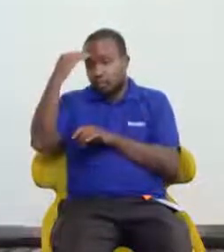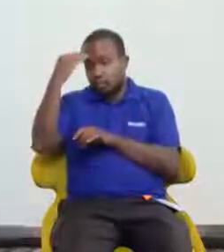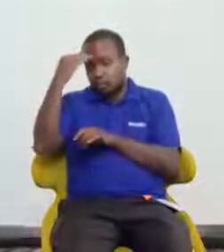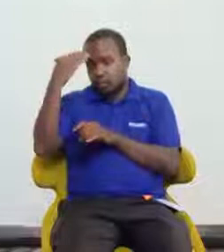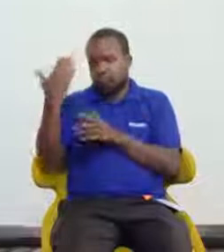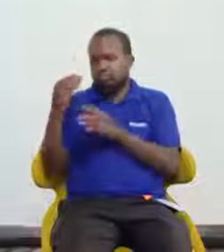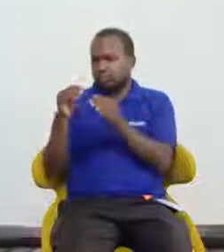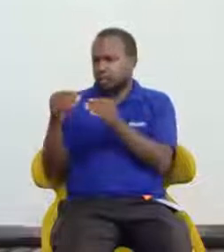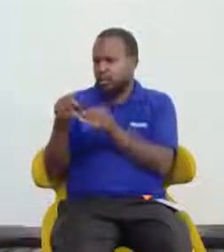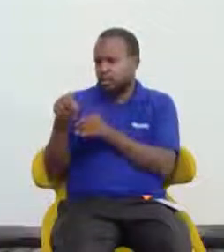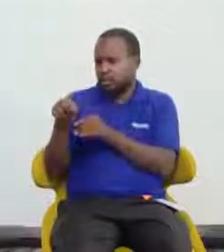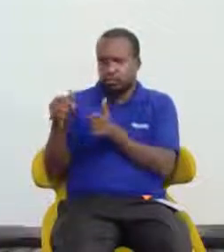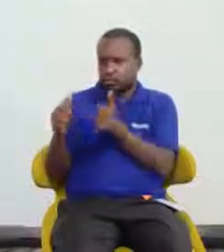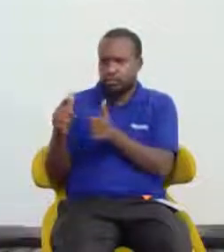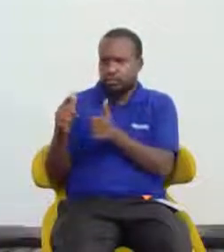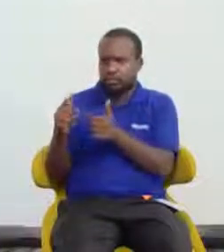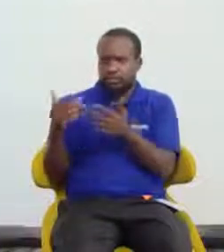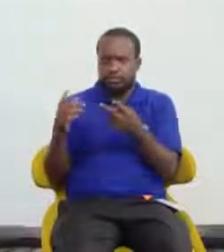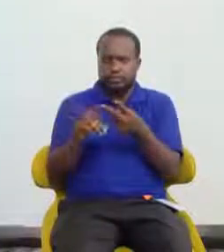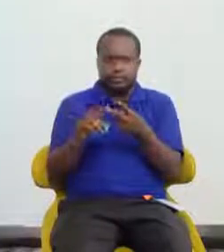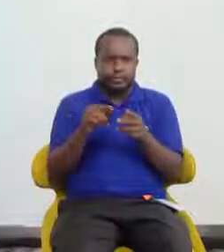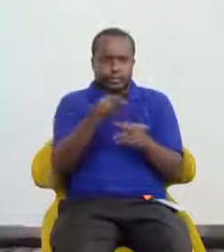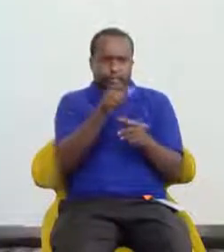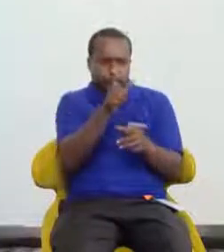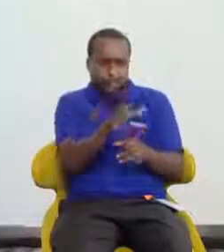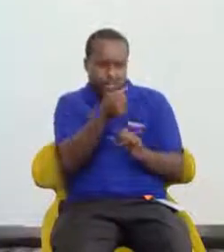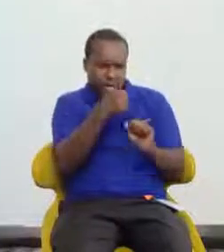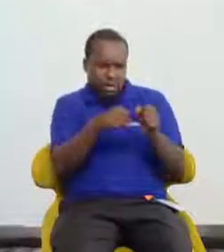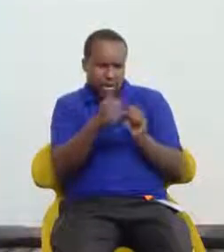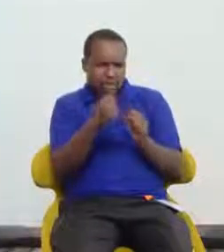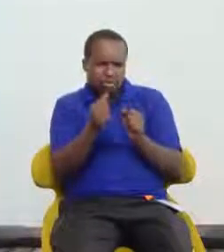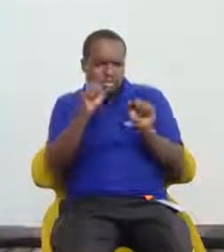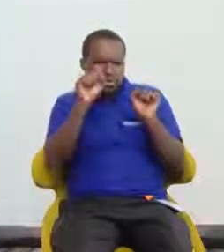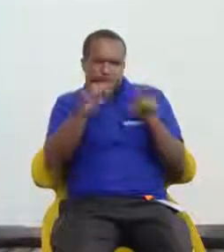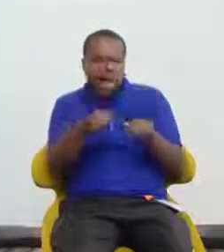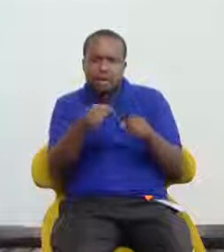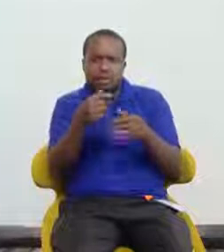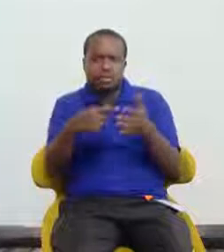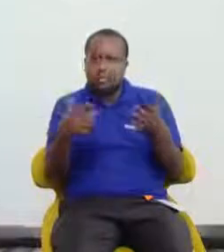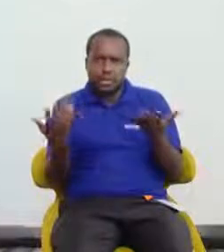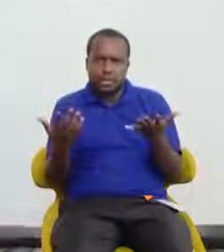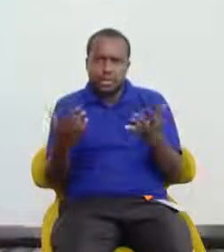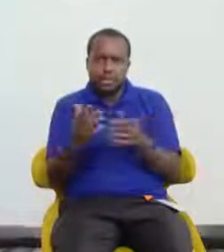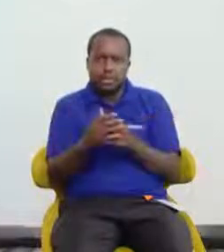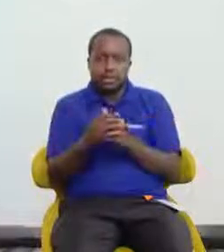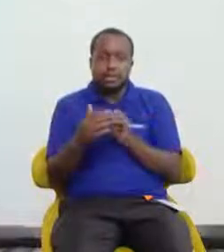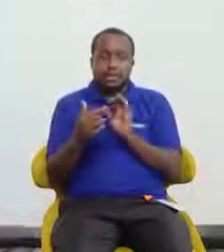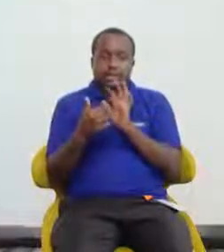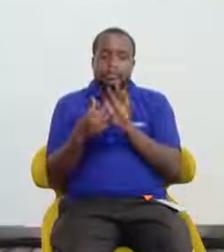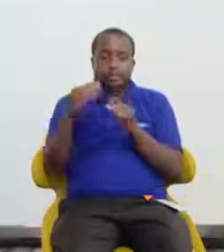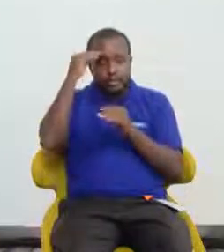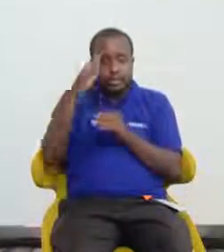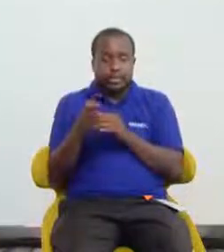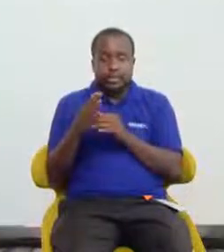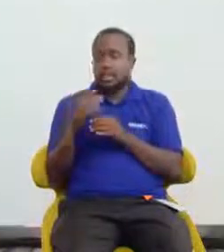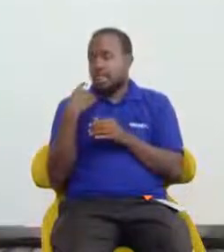type of a disability and what can this person do with that kind of a disability. We've got students, for example, I have Aaron, they've